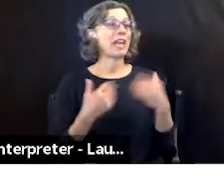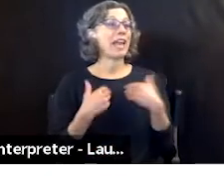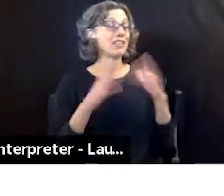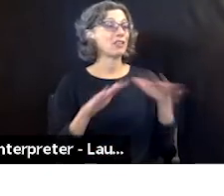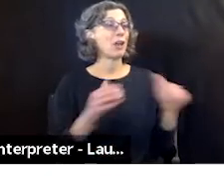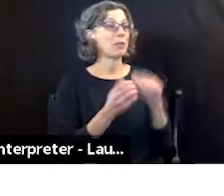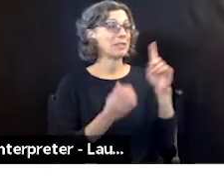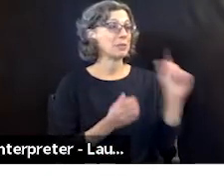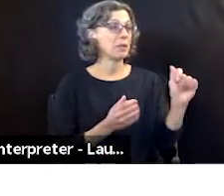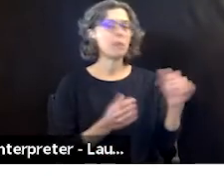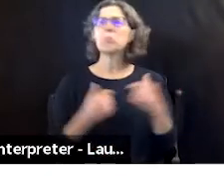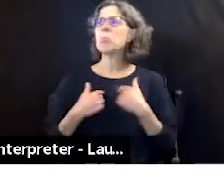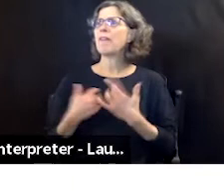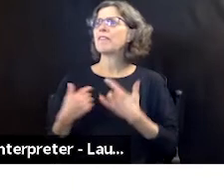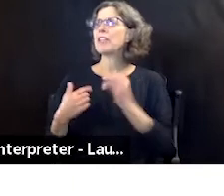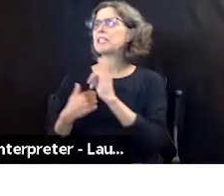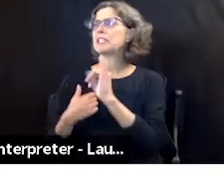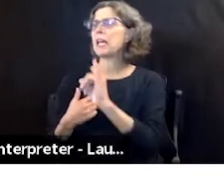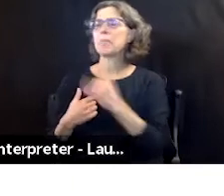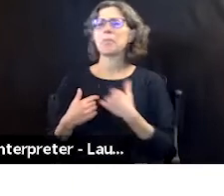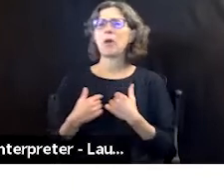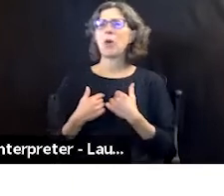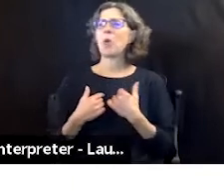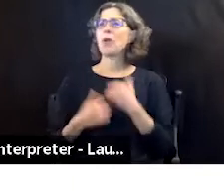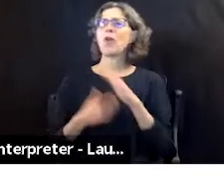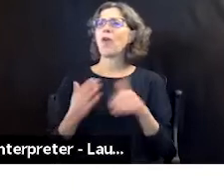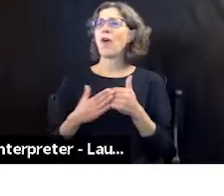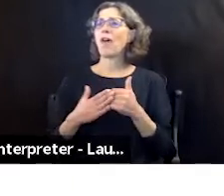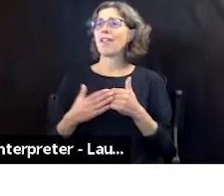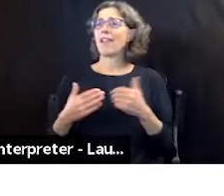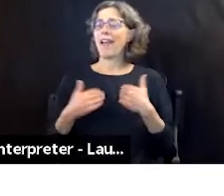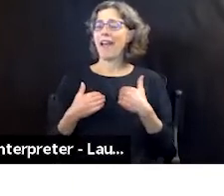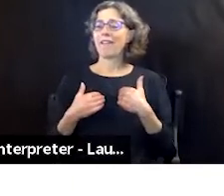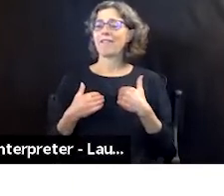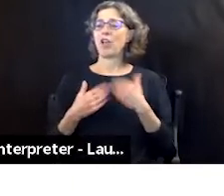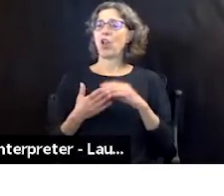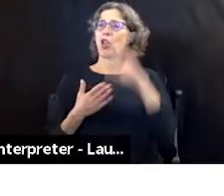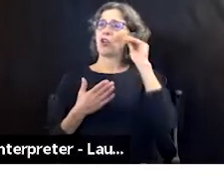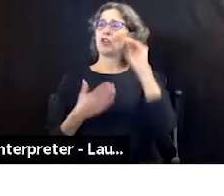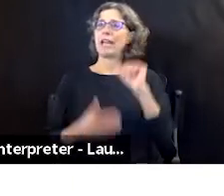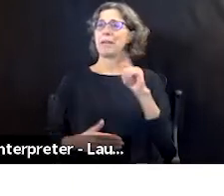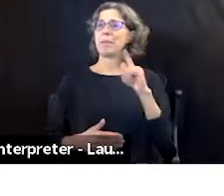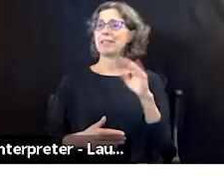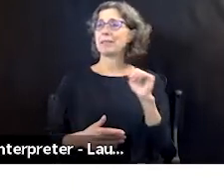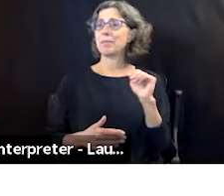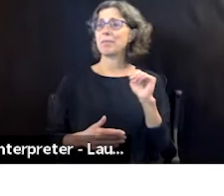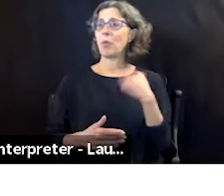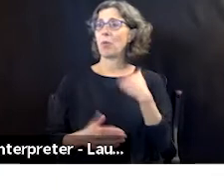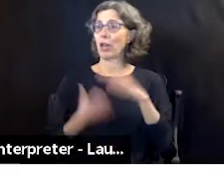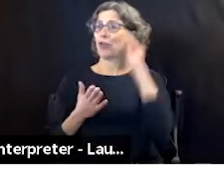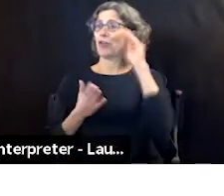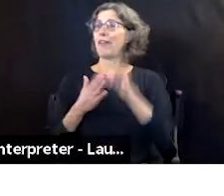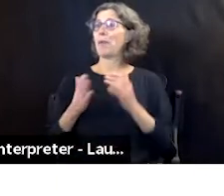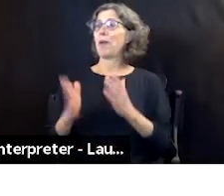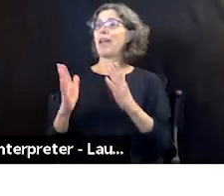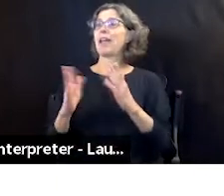way. None of us are immune from ableism. We've been taught it. So the purpose today is to see